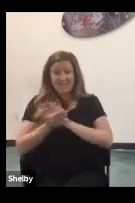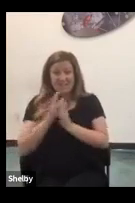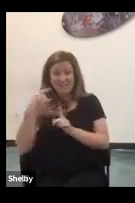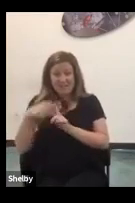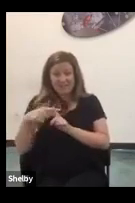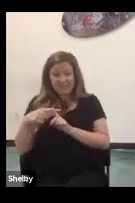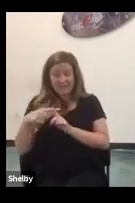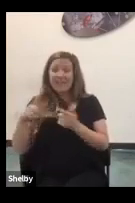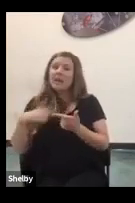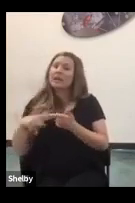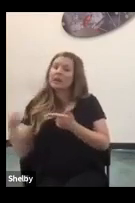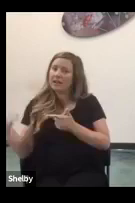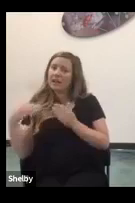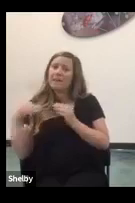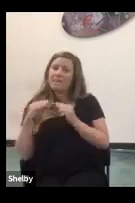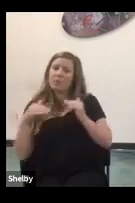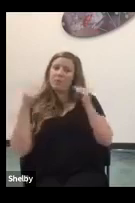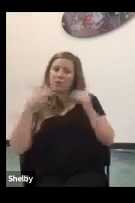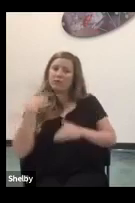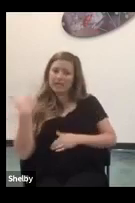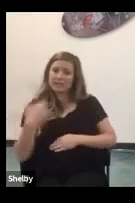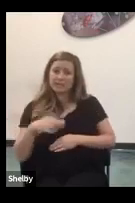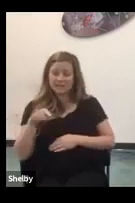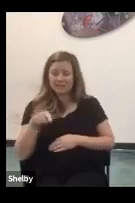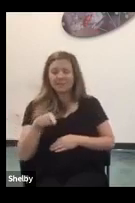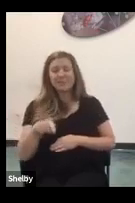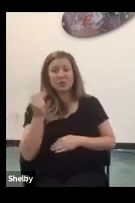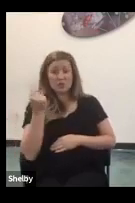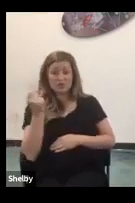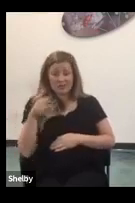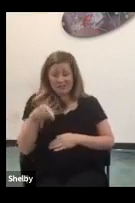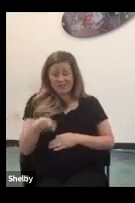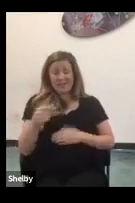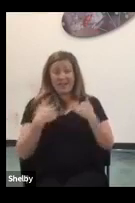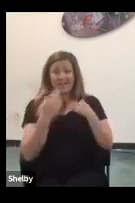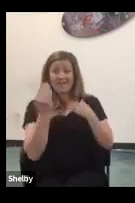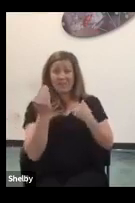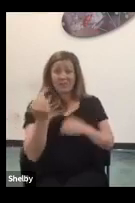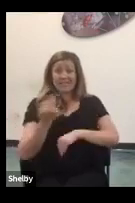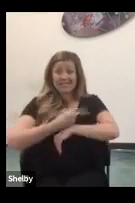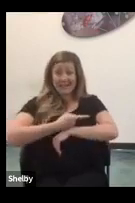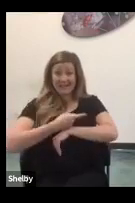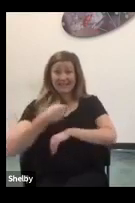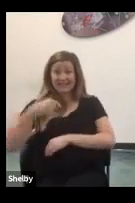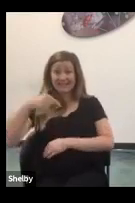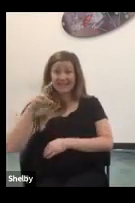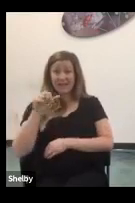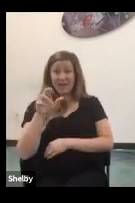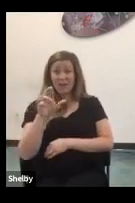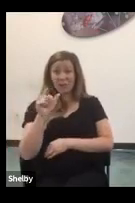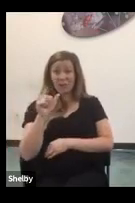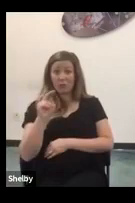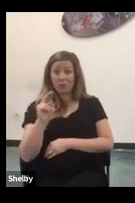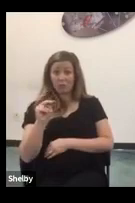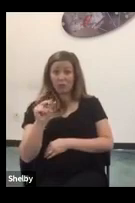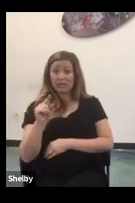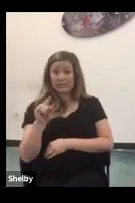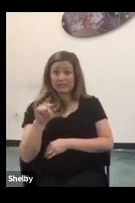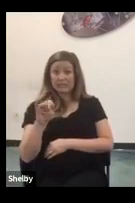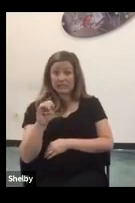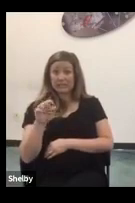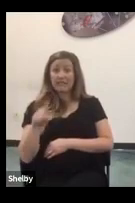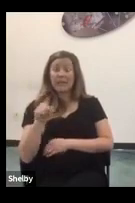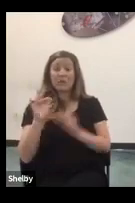is in their 14-day quarantine period because they were a contact to someone who had a positive test